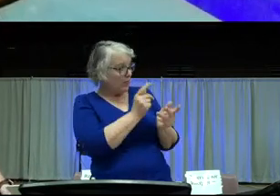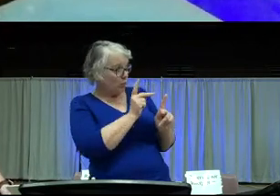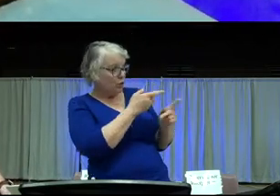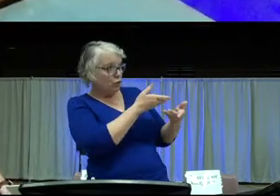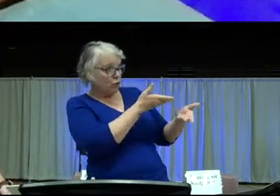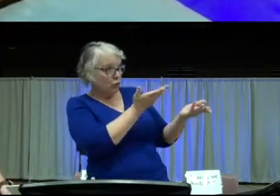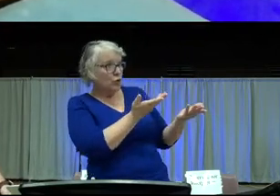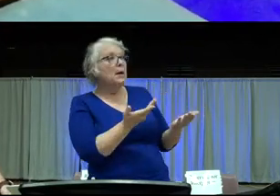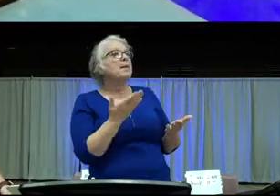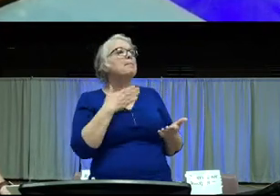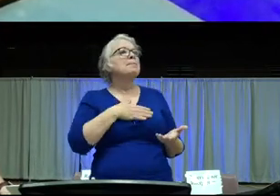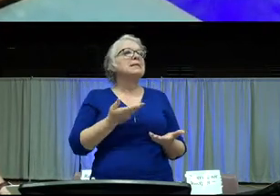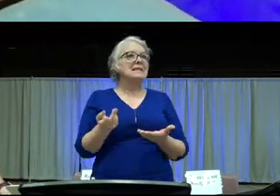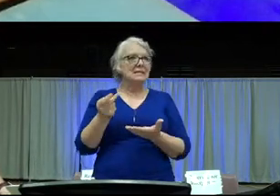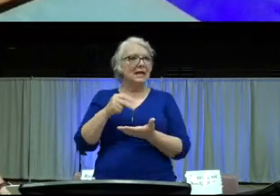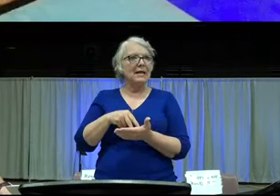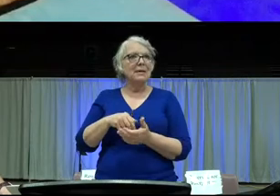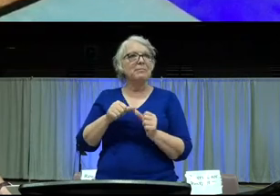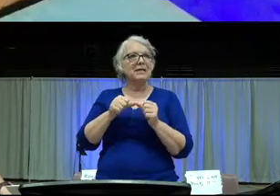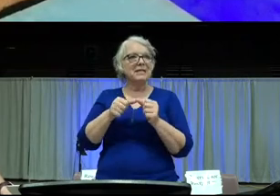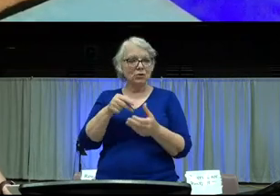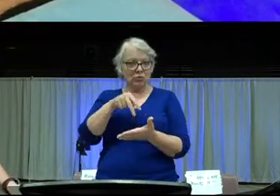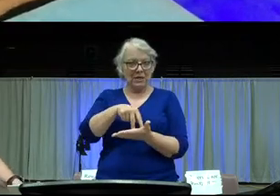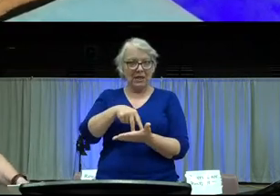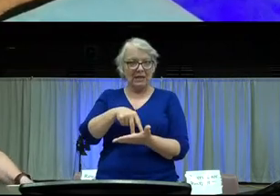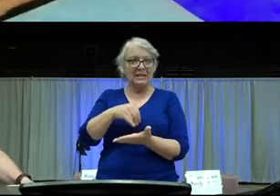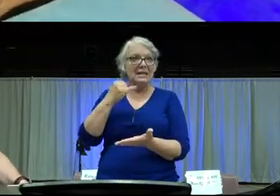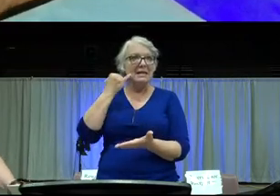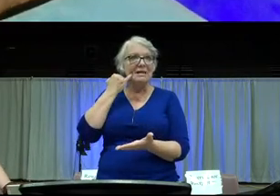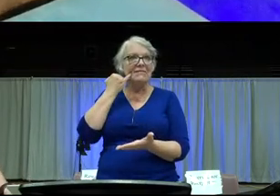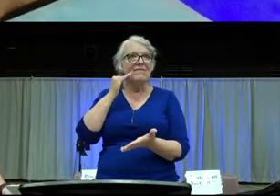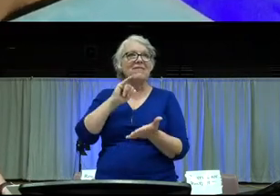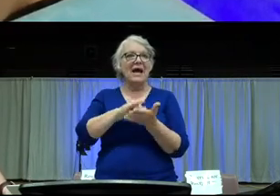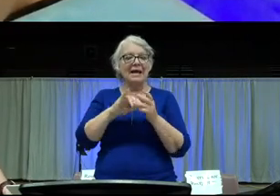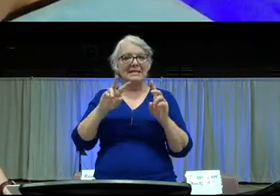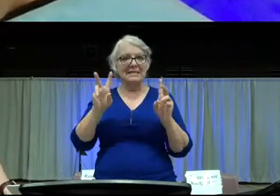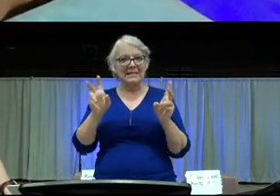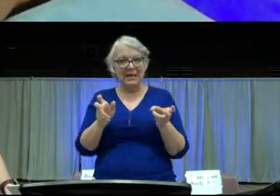class, please stand and remain standing if they describe you.